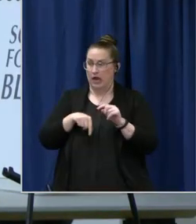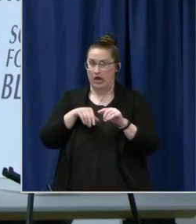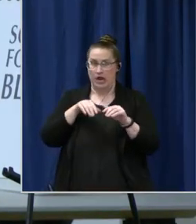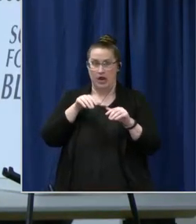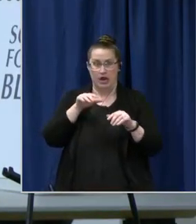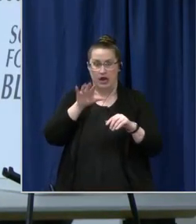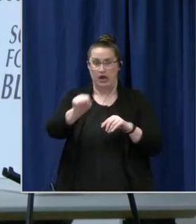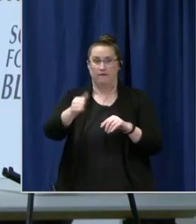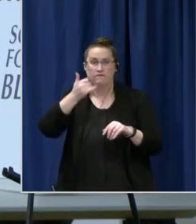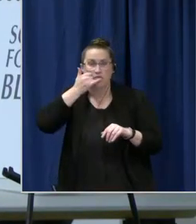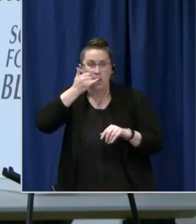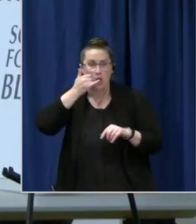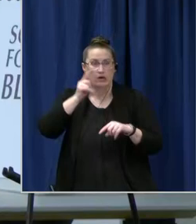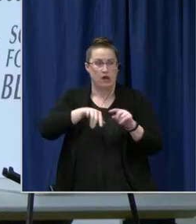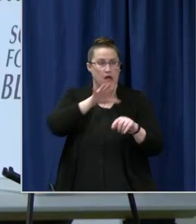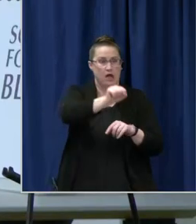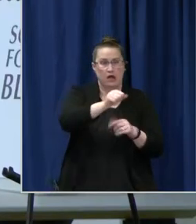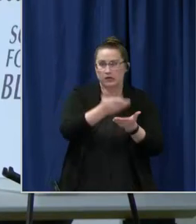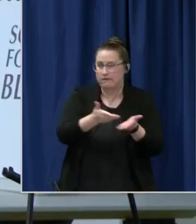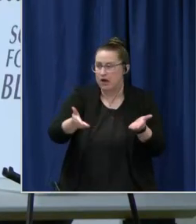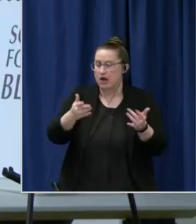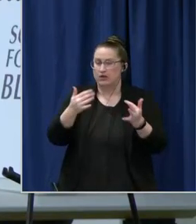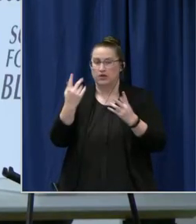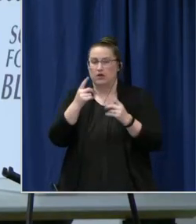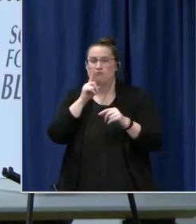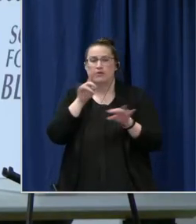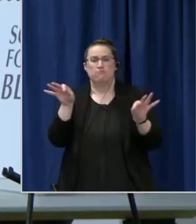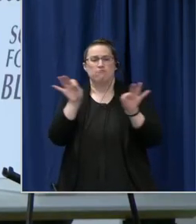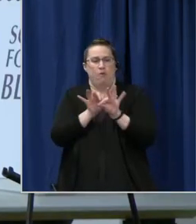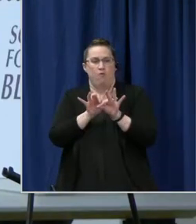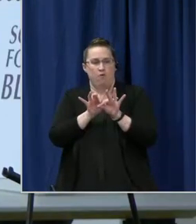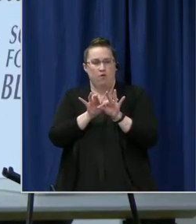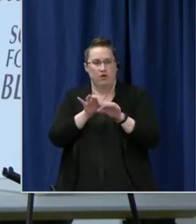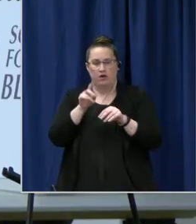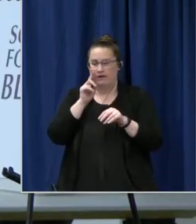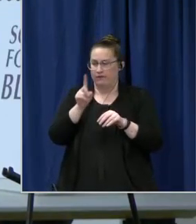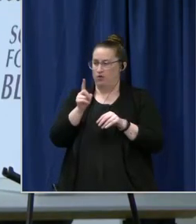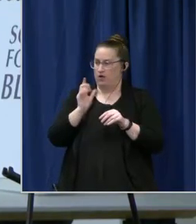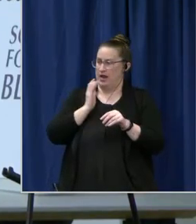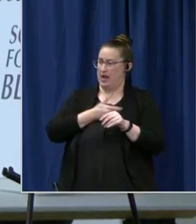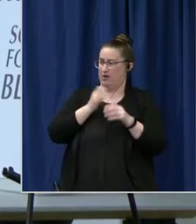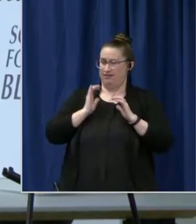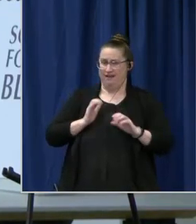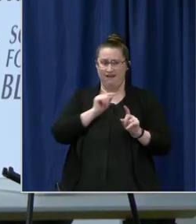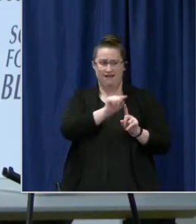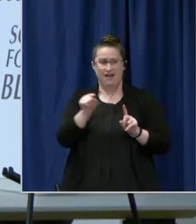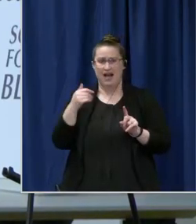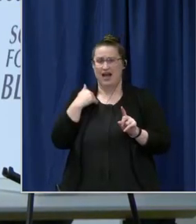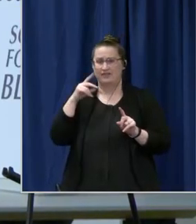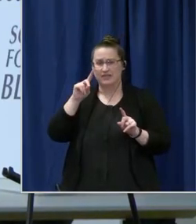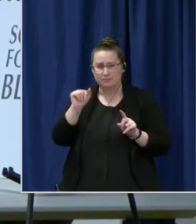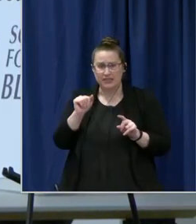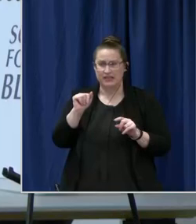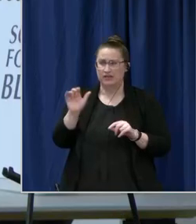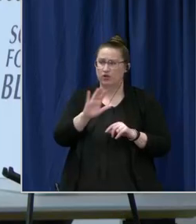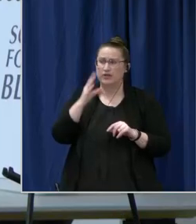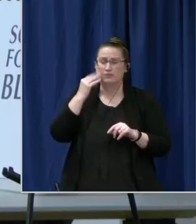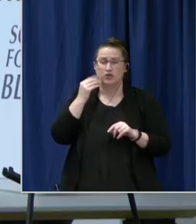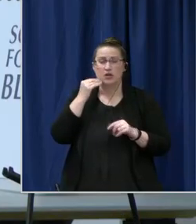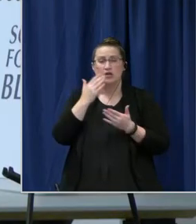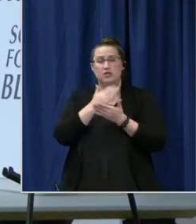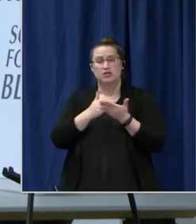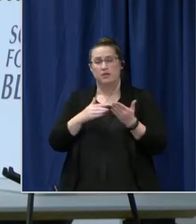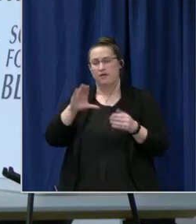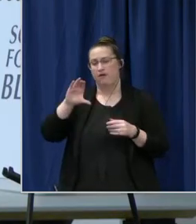device, it's really essential. Also, just in a lot of our clients with disabilities experiences, some with complex